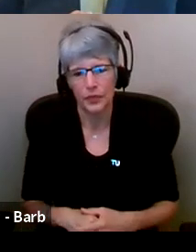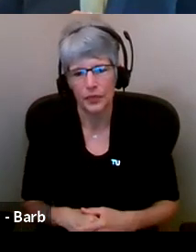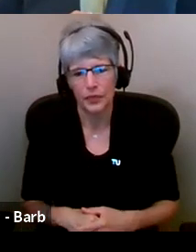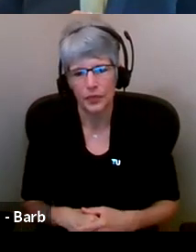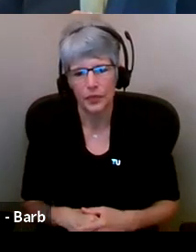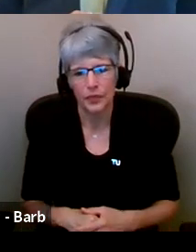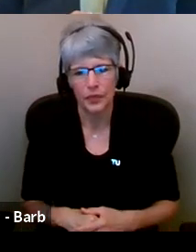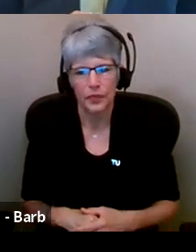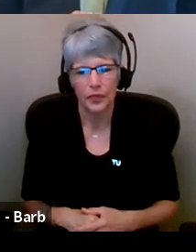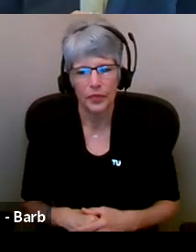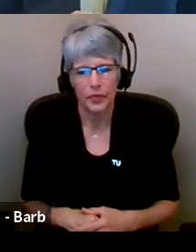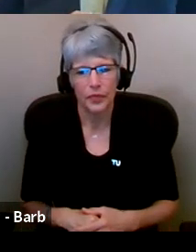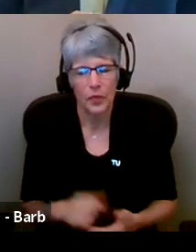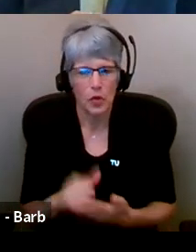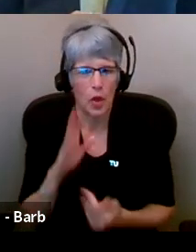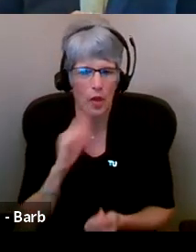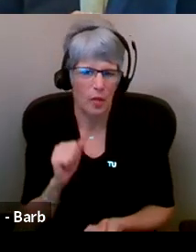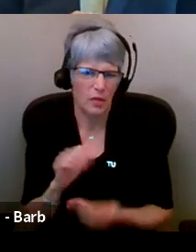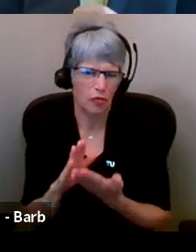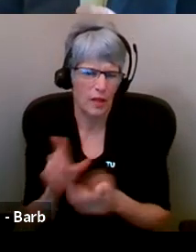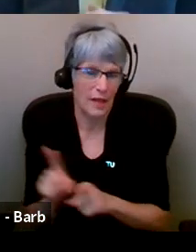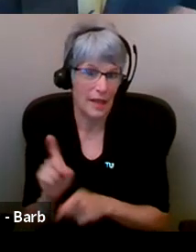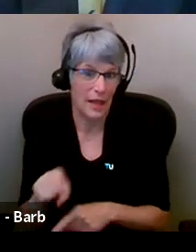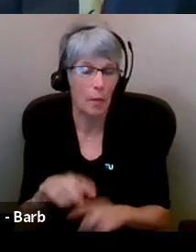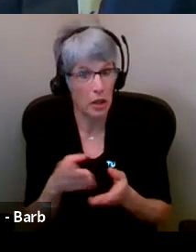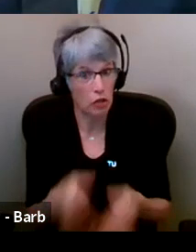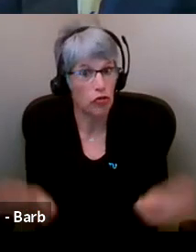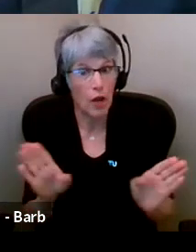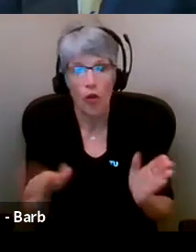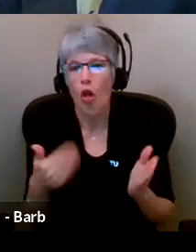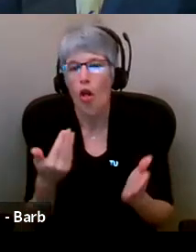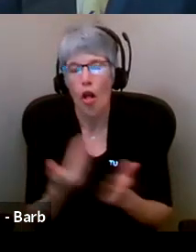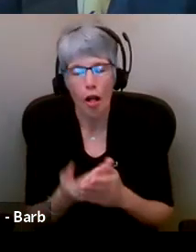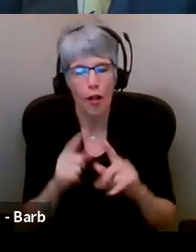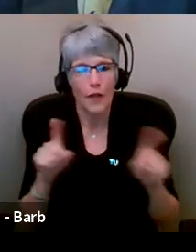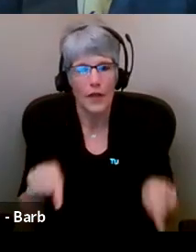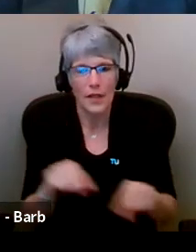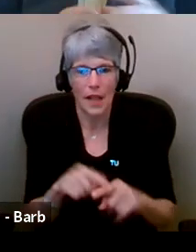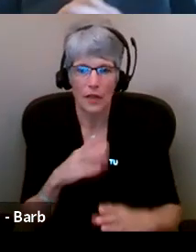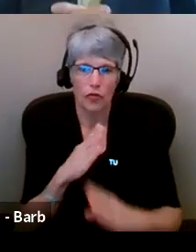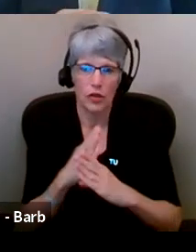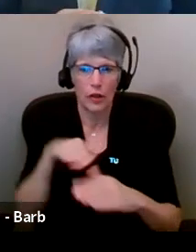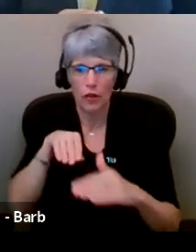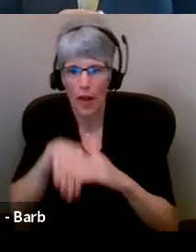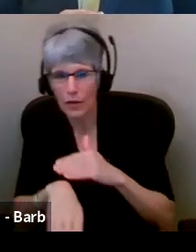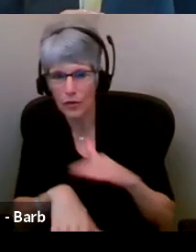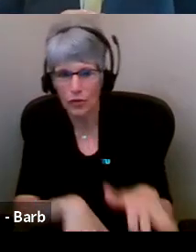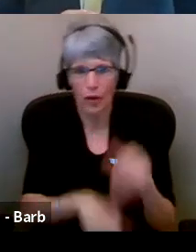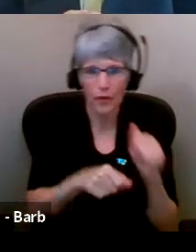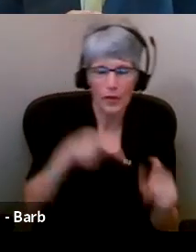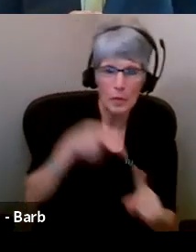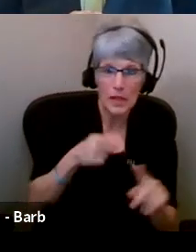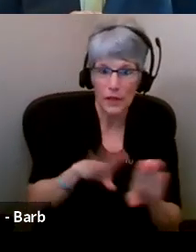addressed as needed, but in general, all of those directional signs restricting entry or exit in certain